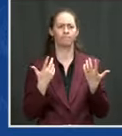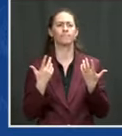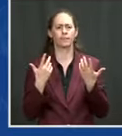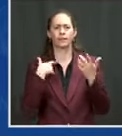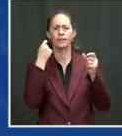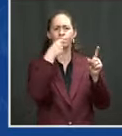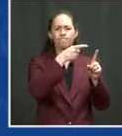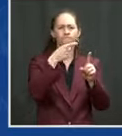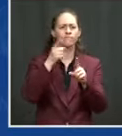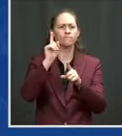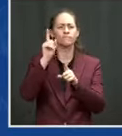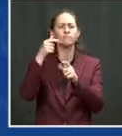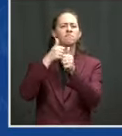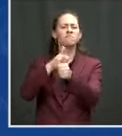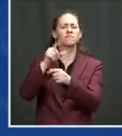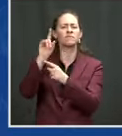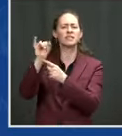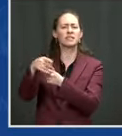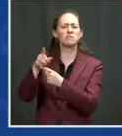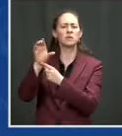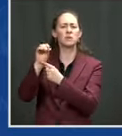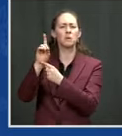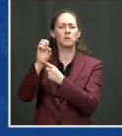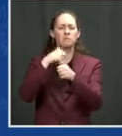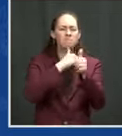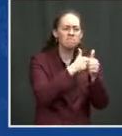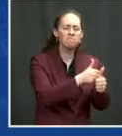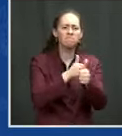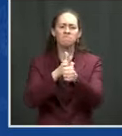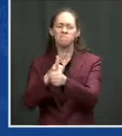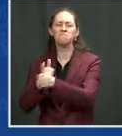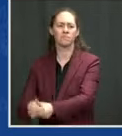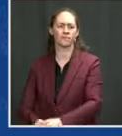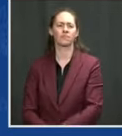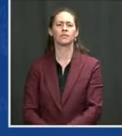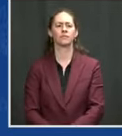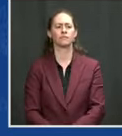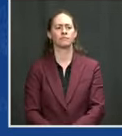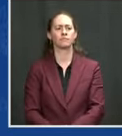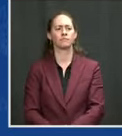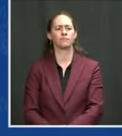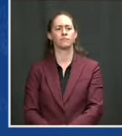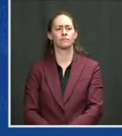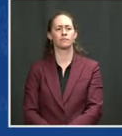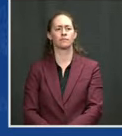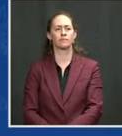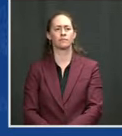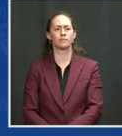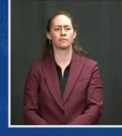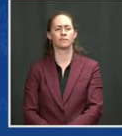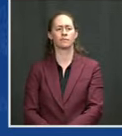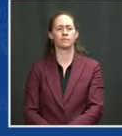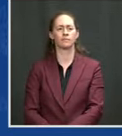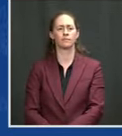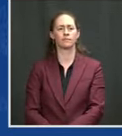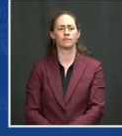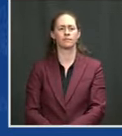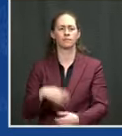anchor in location and place to make sure that we're getting those resources to the hardest-hit and highest-risk communities.